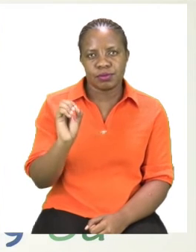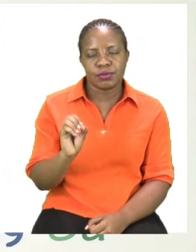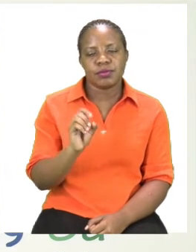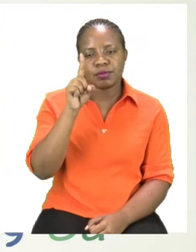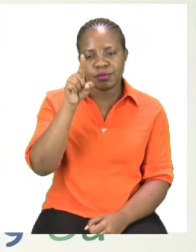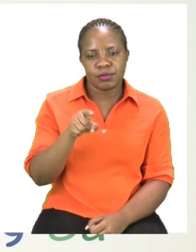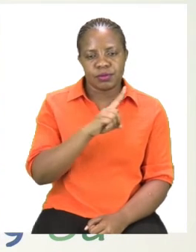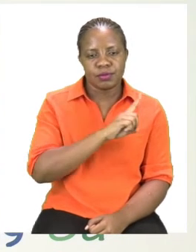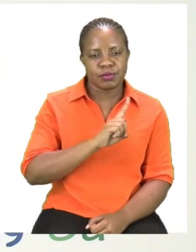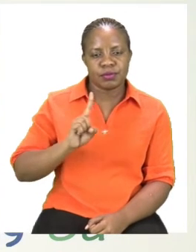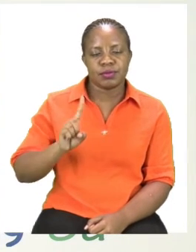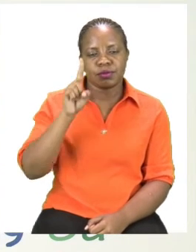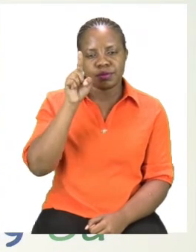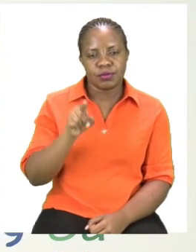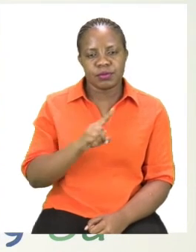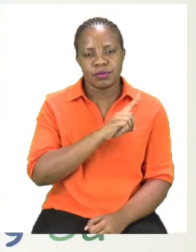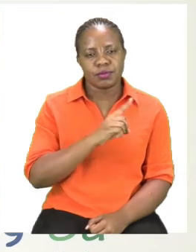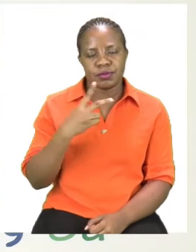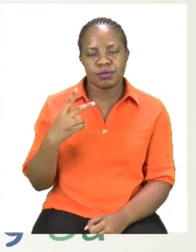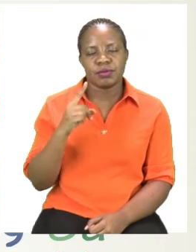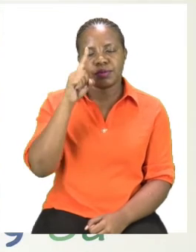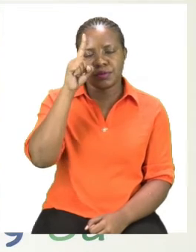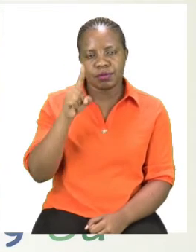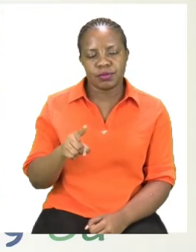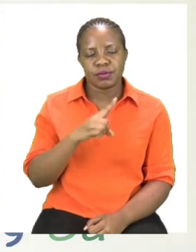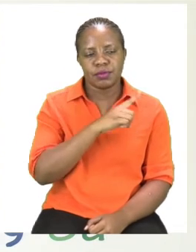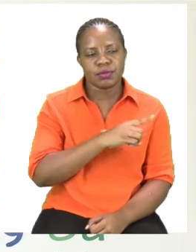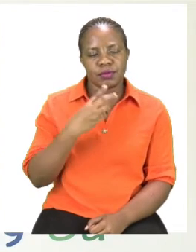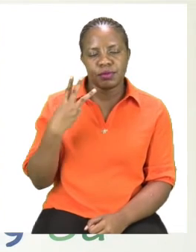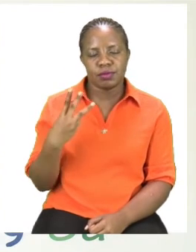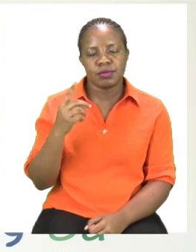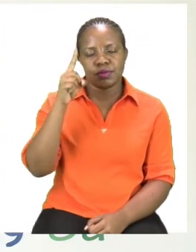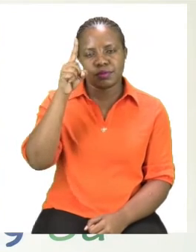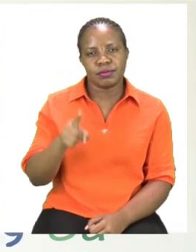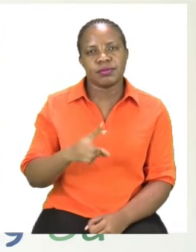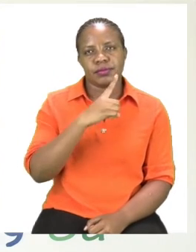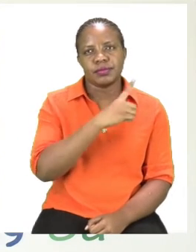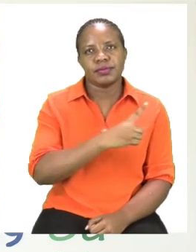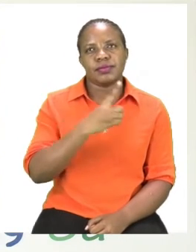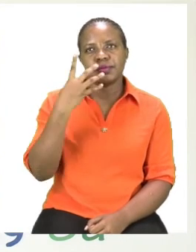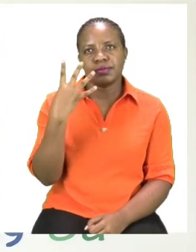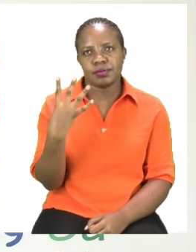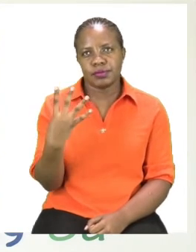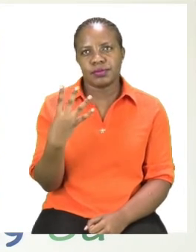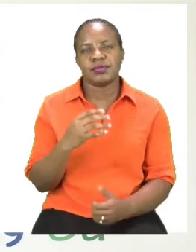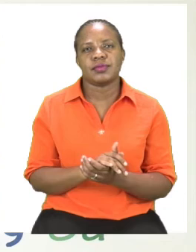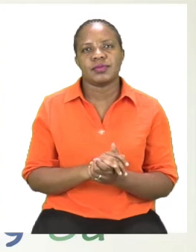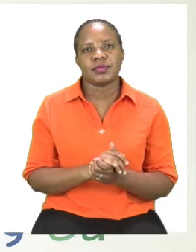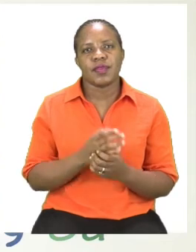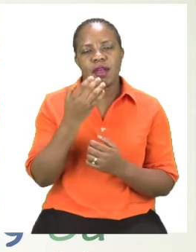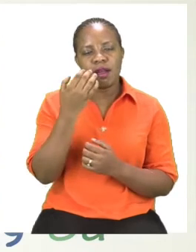11, 12, 13, 14. So I have my 14